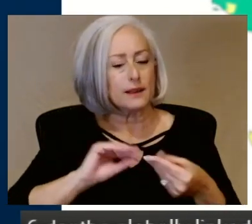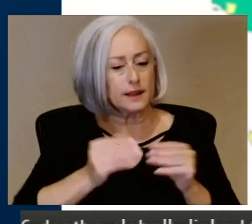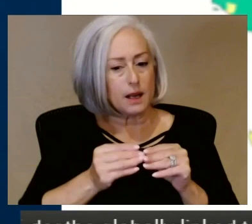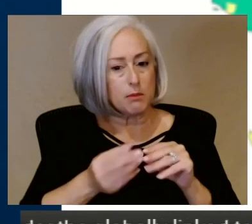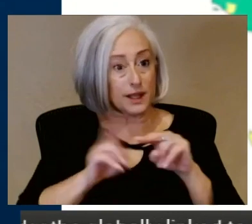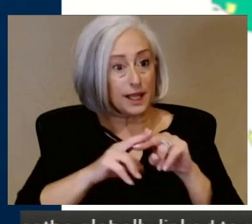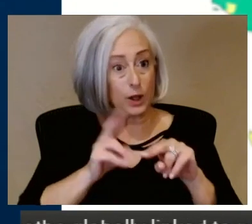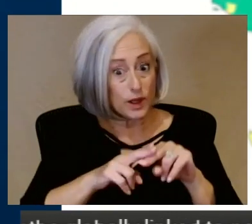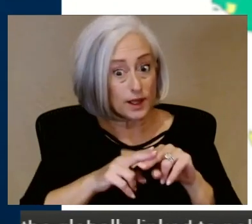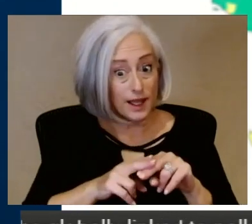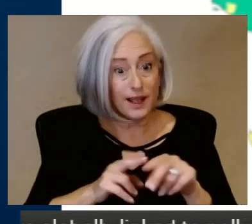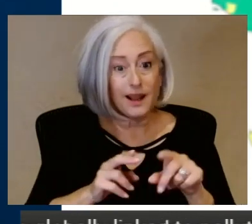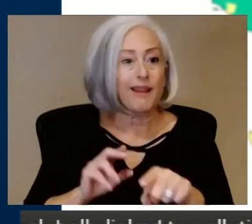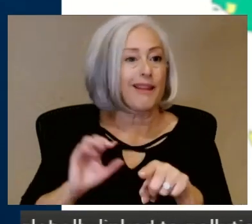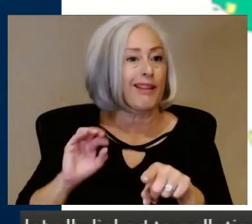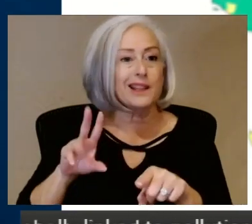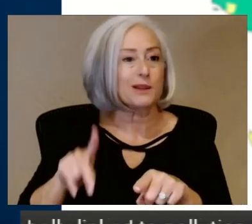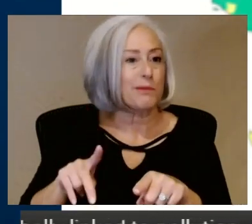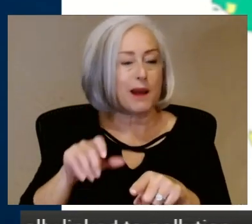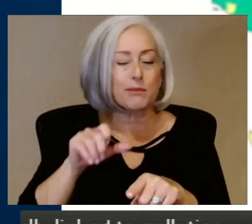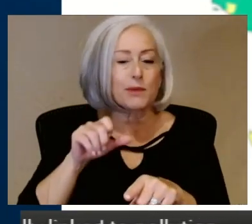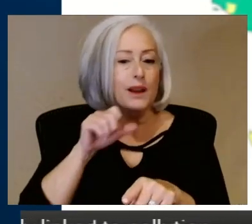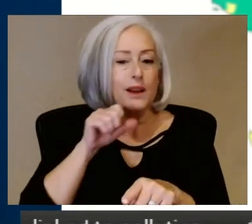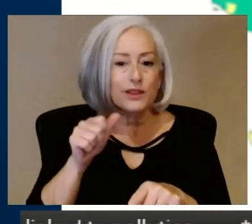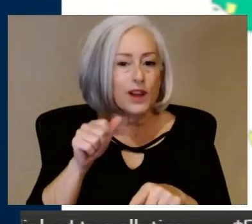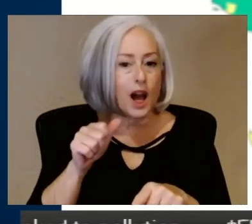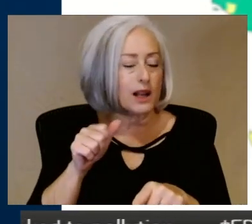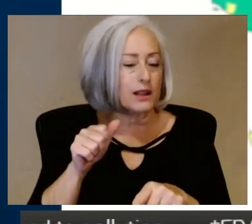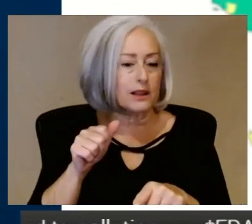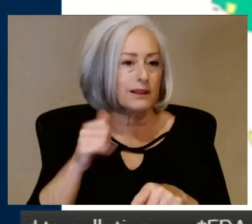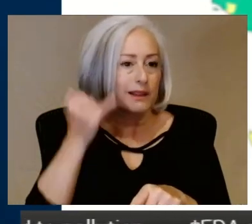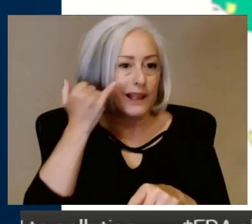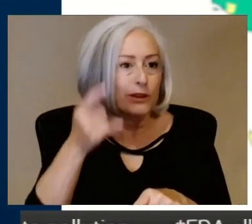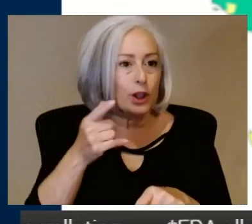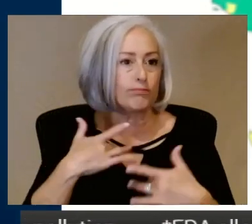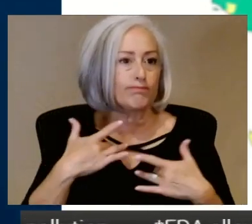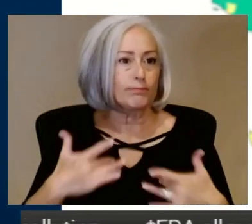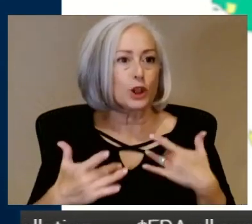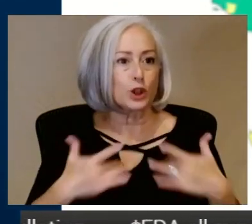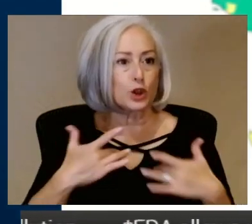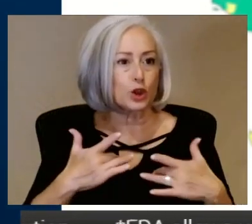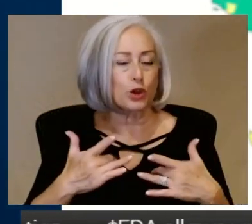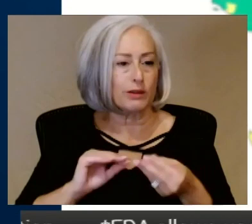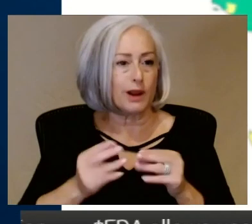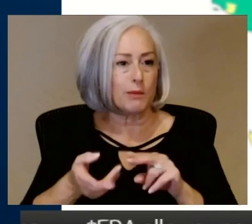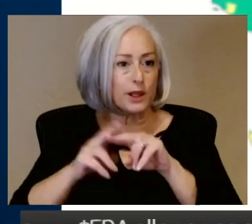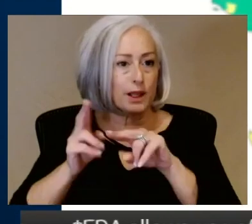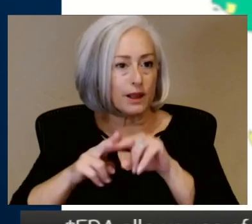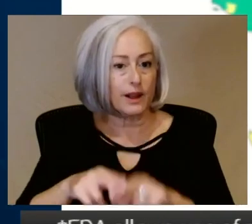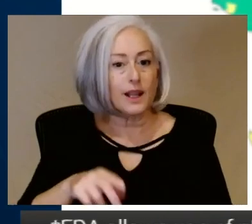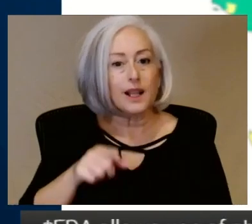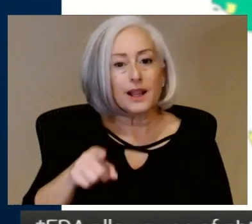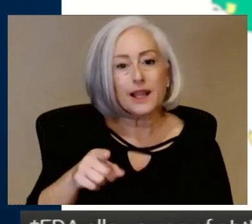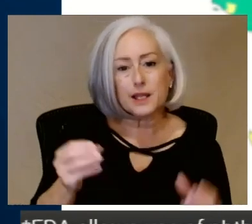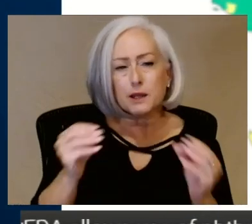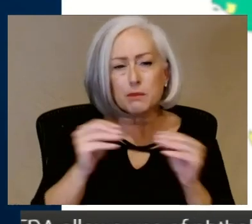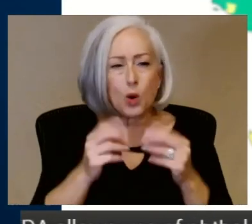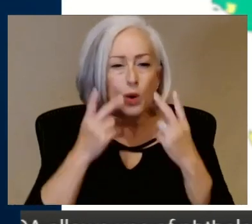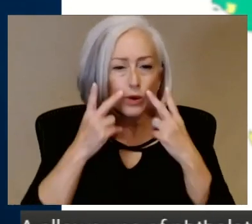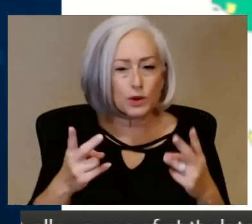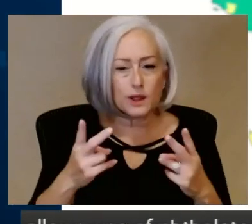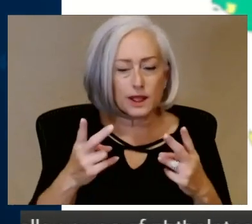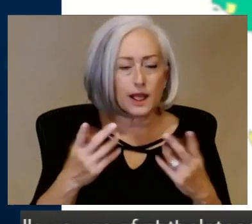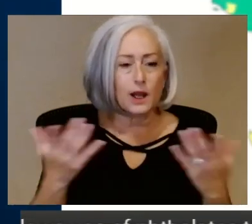if that is something that you're concerned about. This is really a map more to sort of test or see the strain that exists